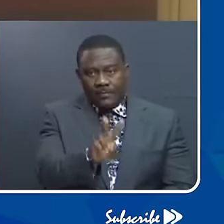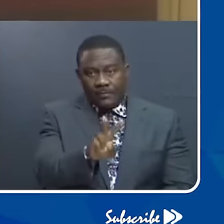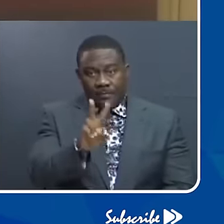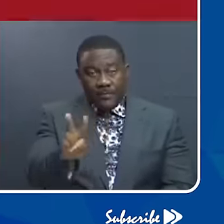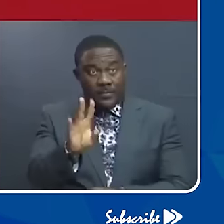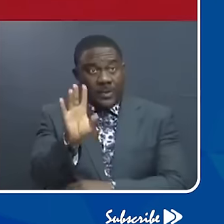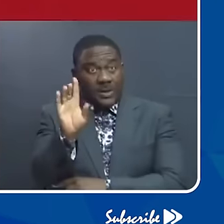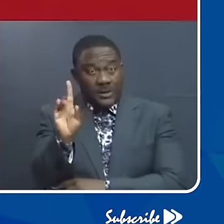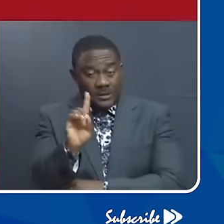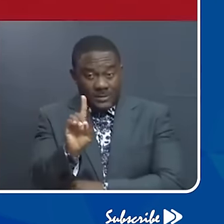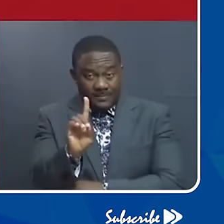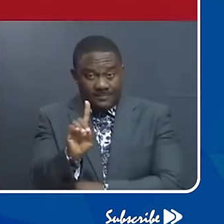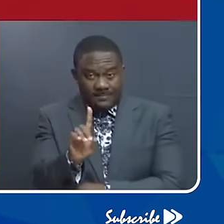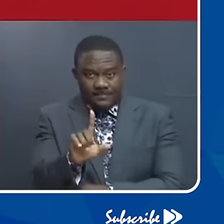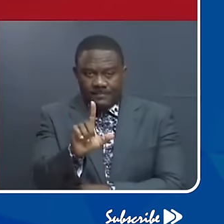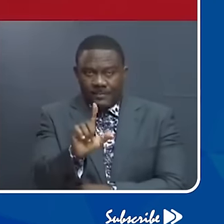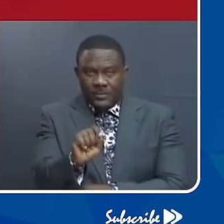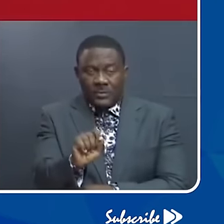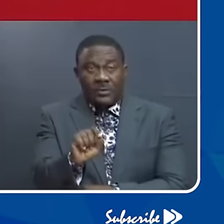22nd of December